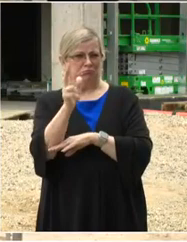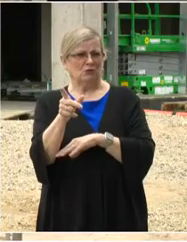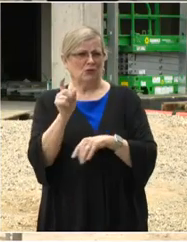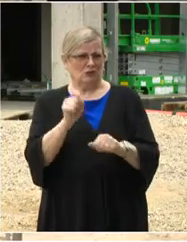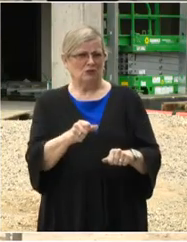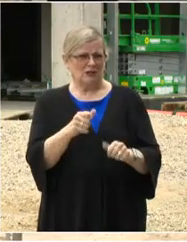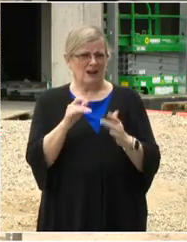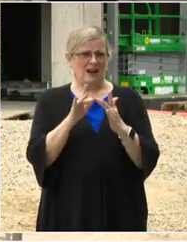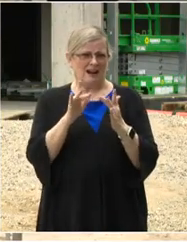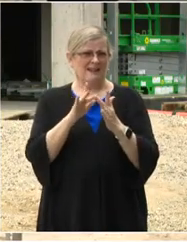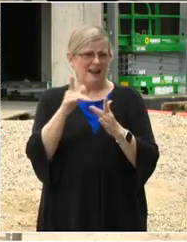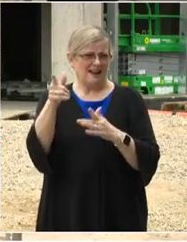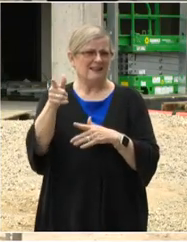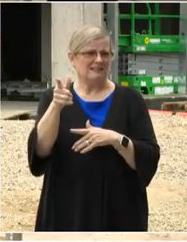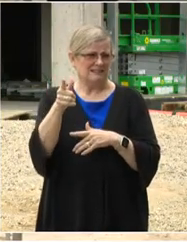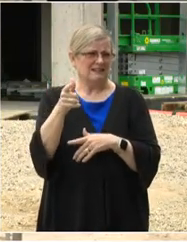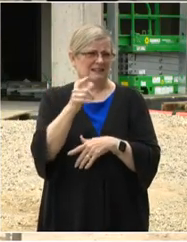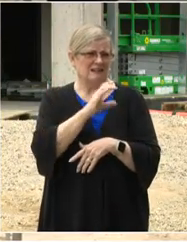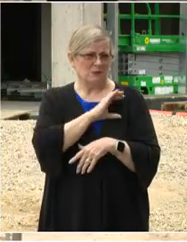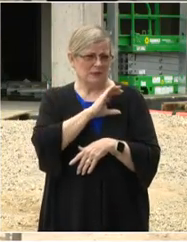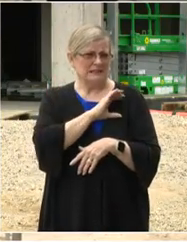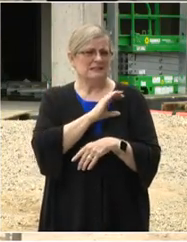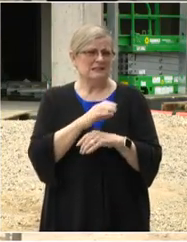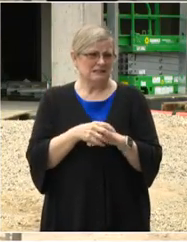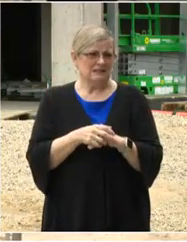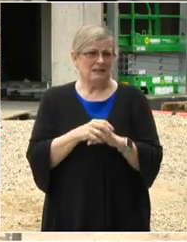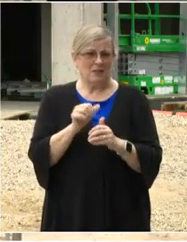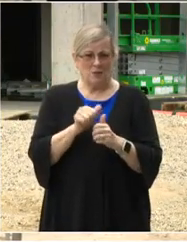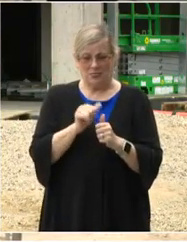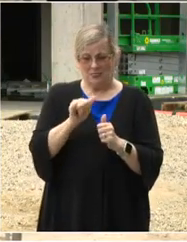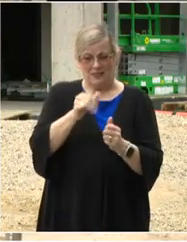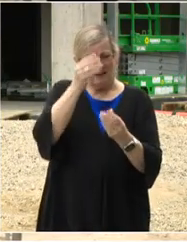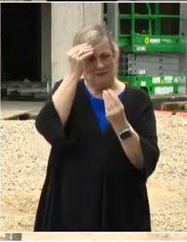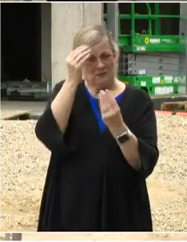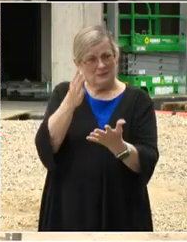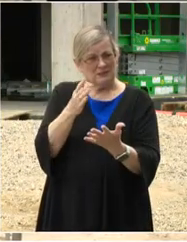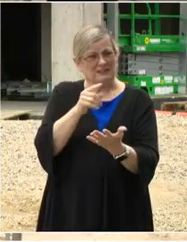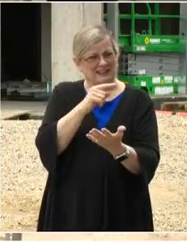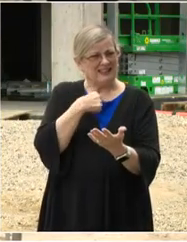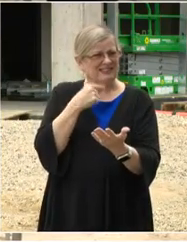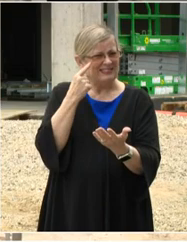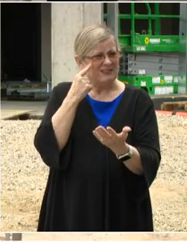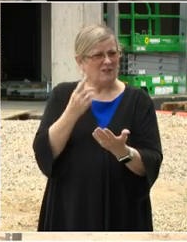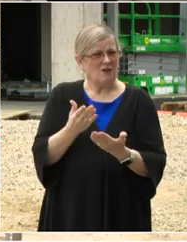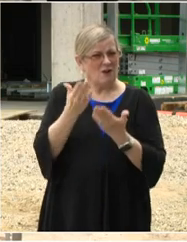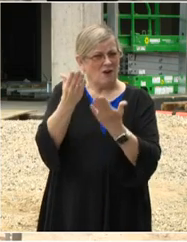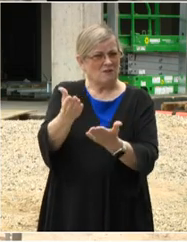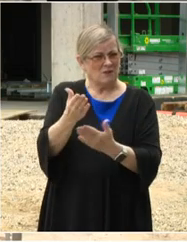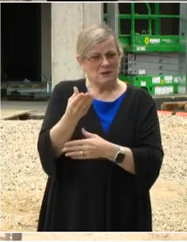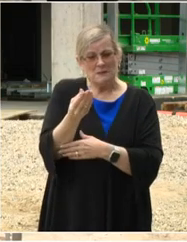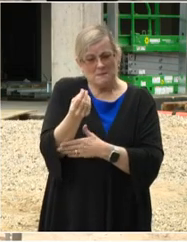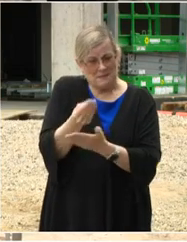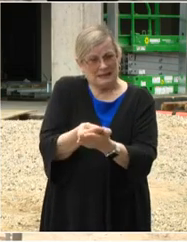us with that information, and they may also, I think we're offering a reward as well.